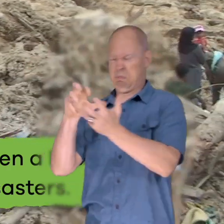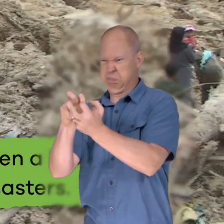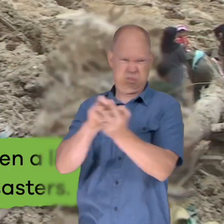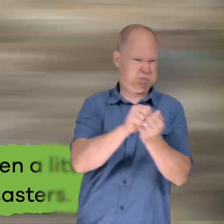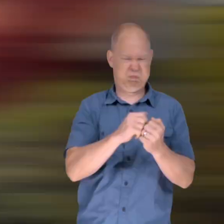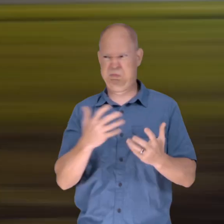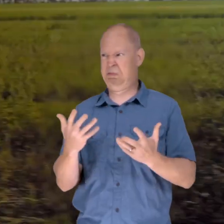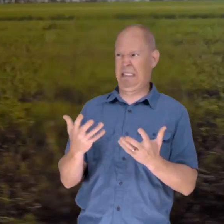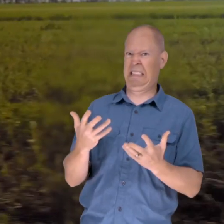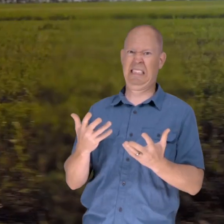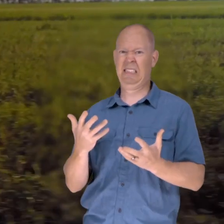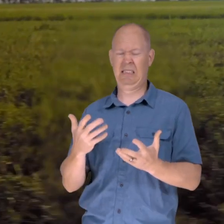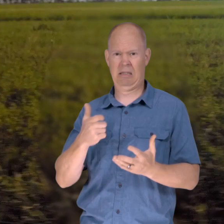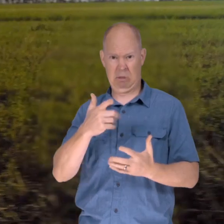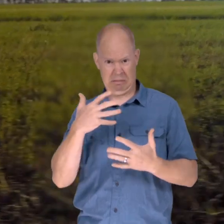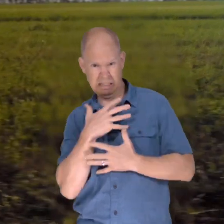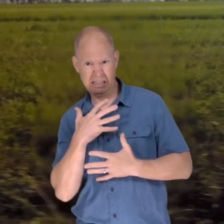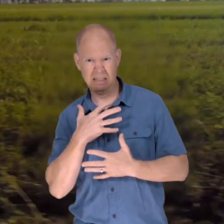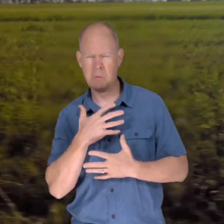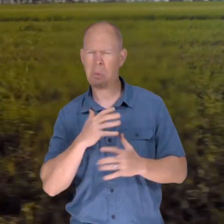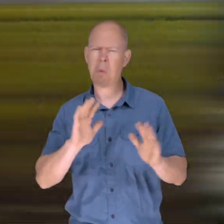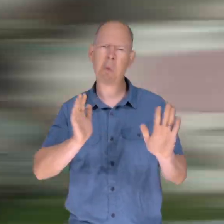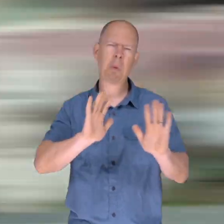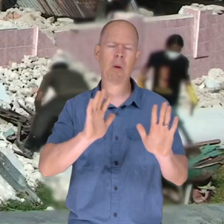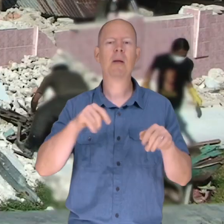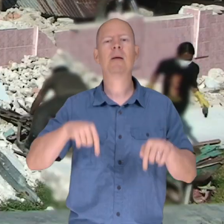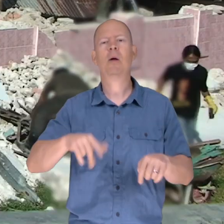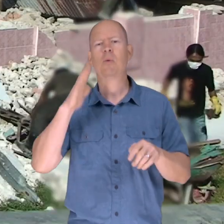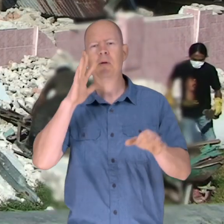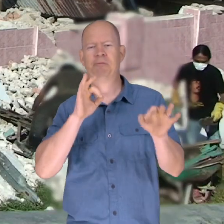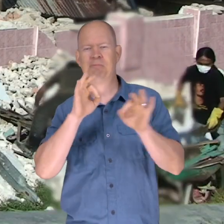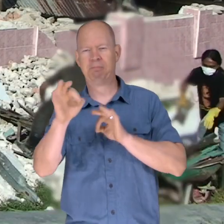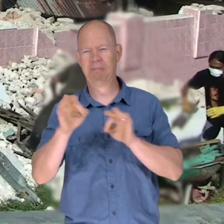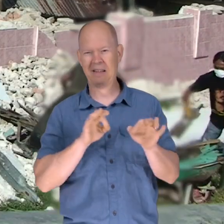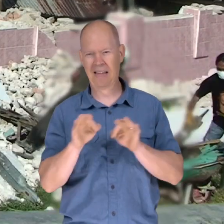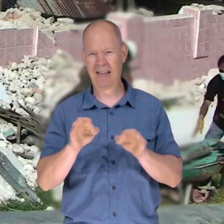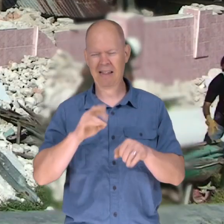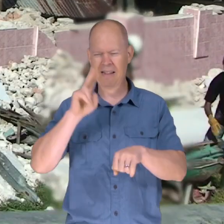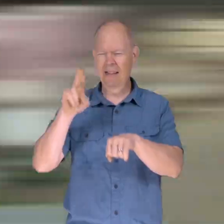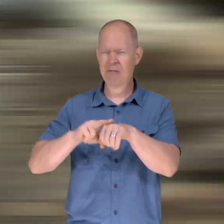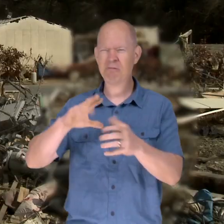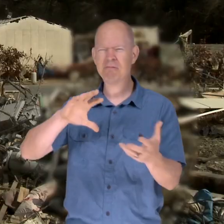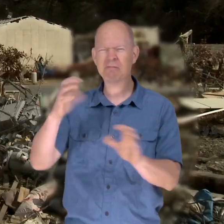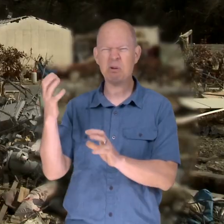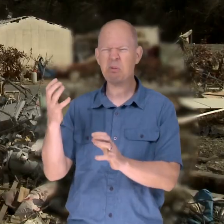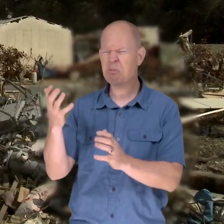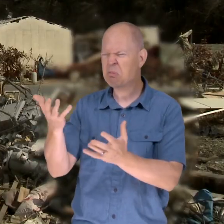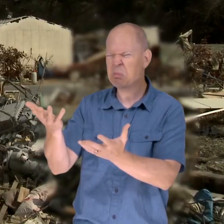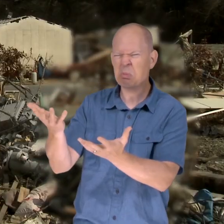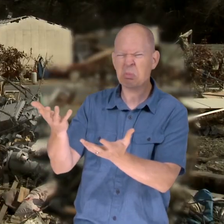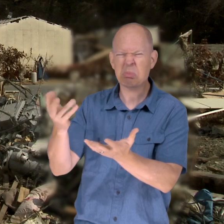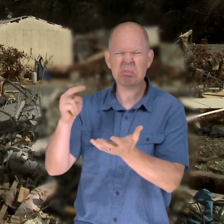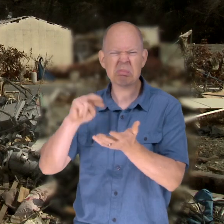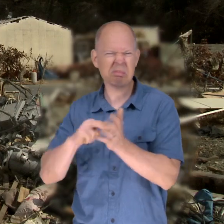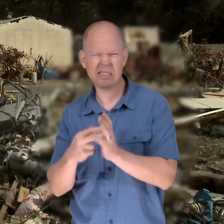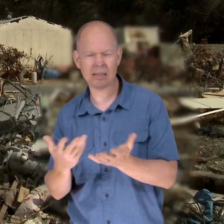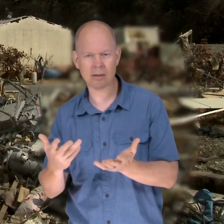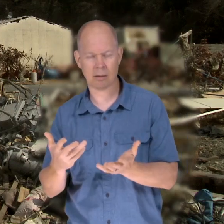disasters. But, never fear! Today, we are going to talk about what natural disasters